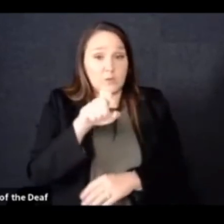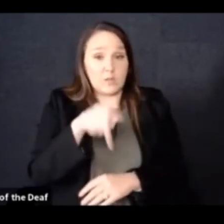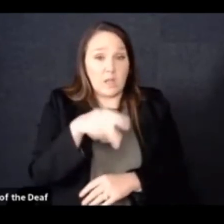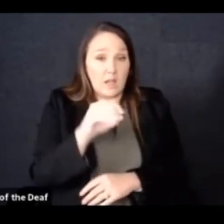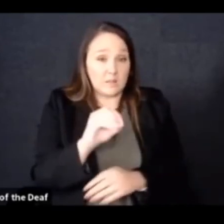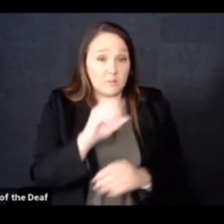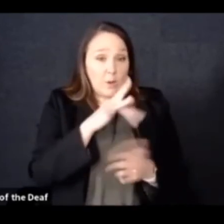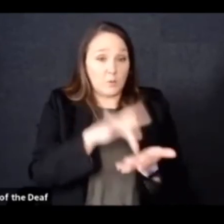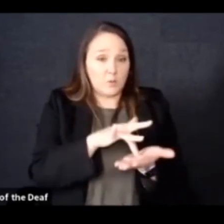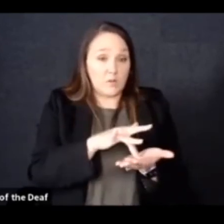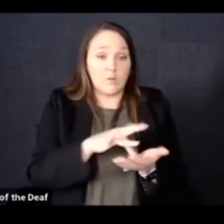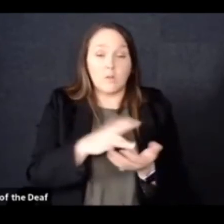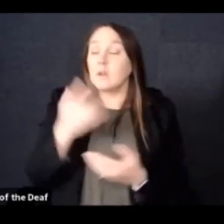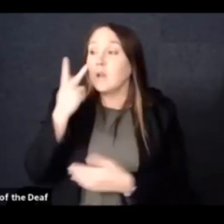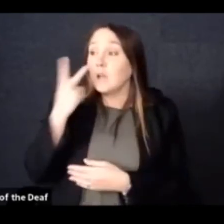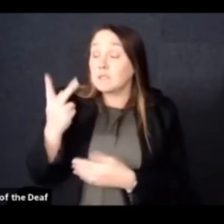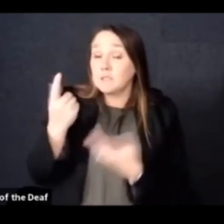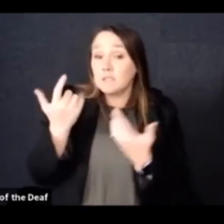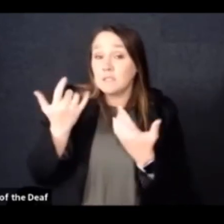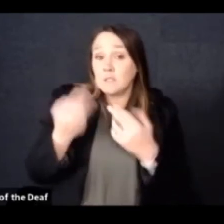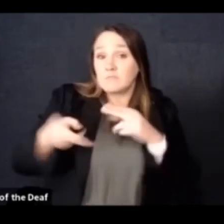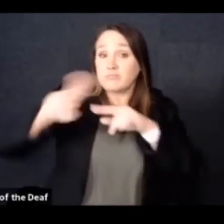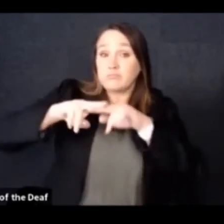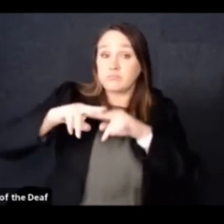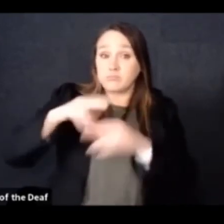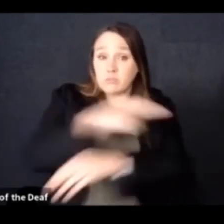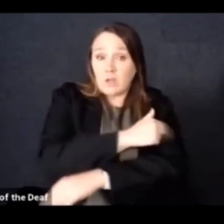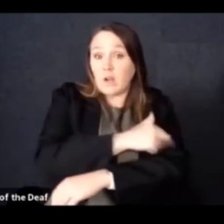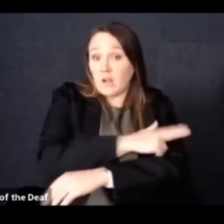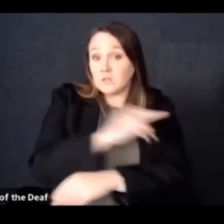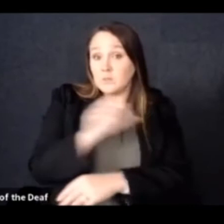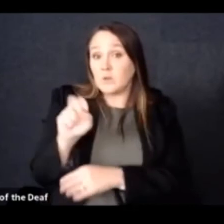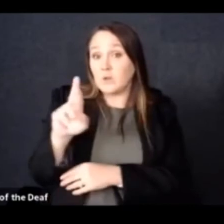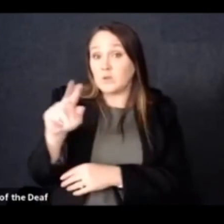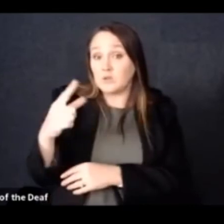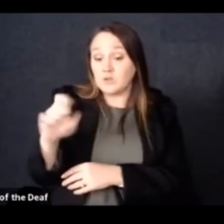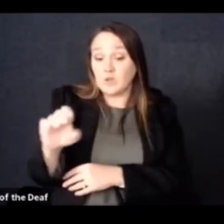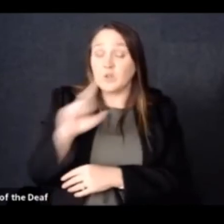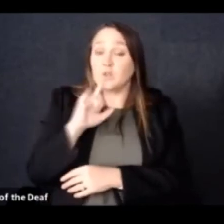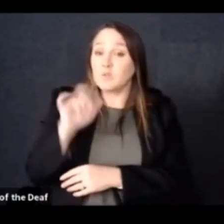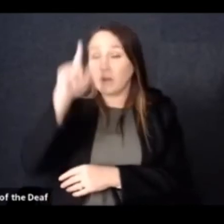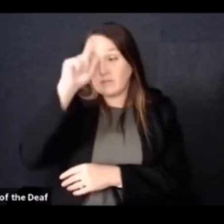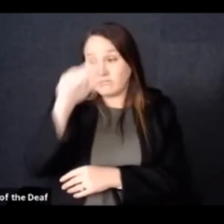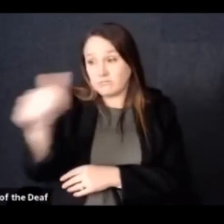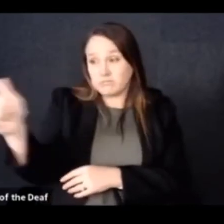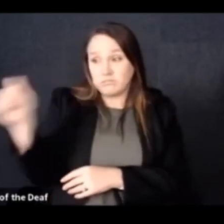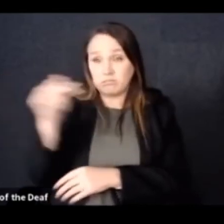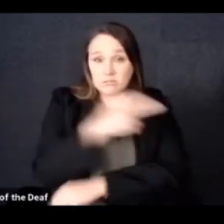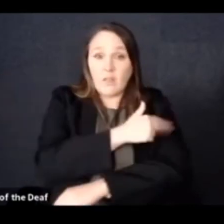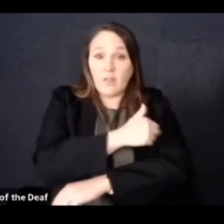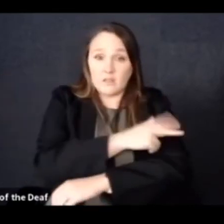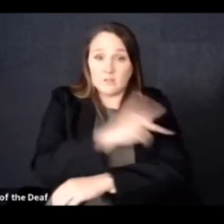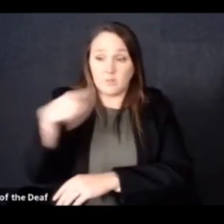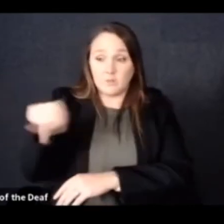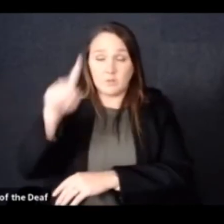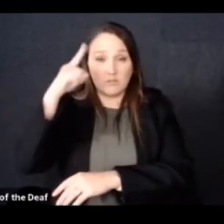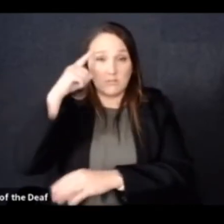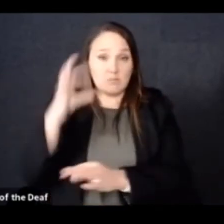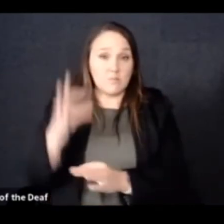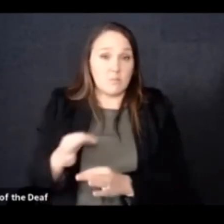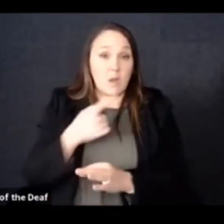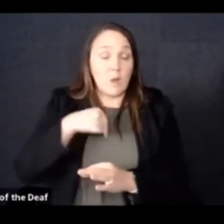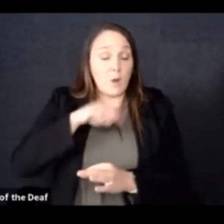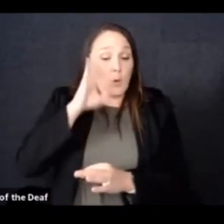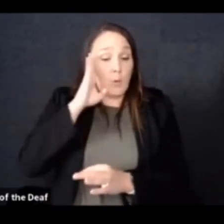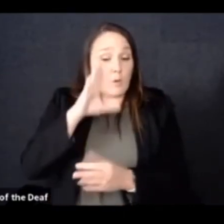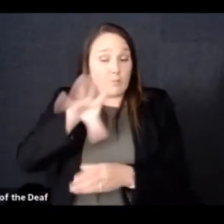So what happens if we see another hospital surge really is up to the hospitals. They'll make that decision. We'll be part of that